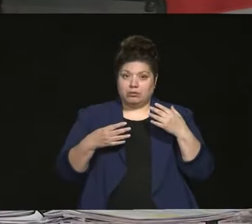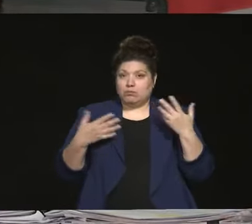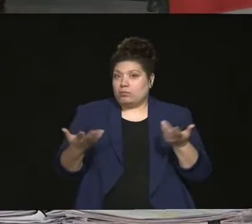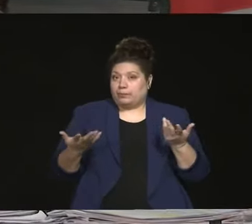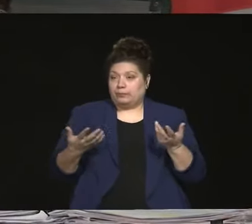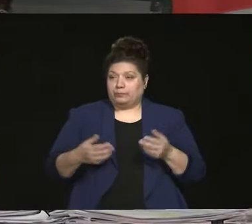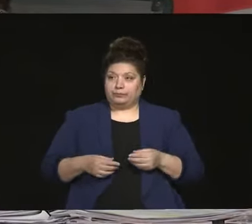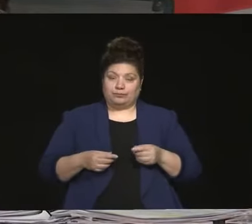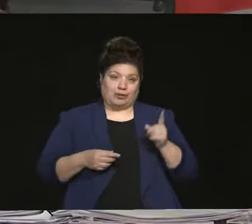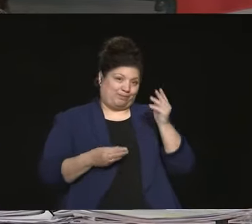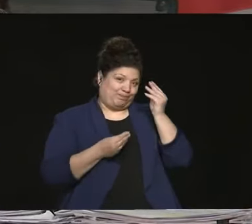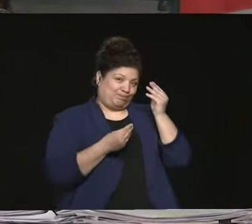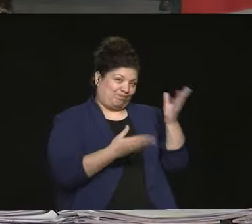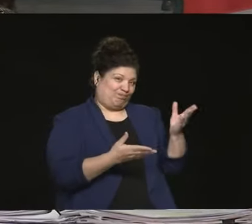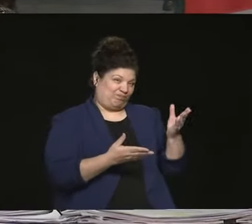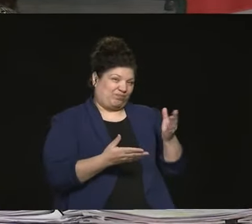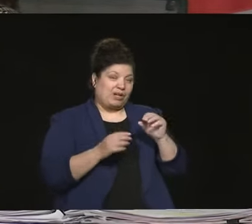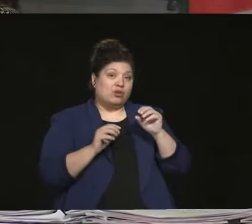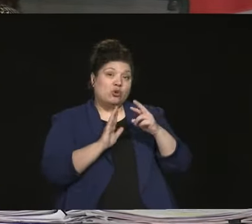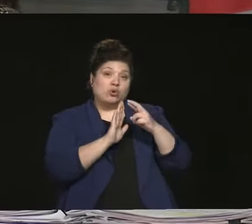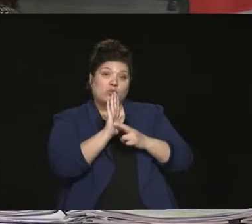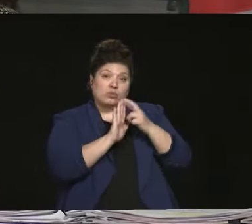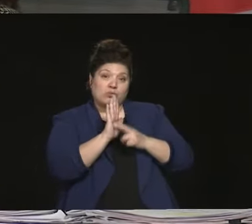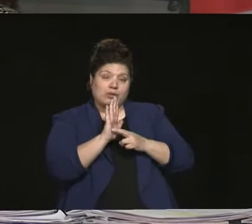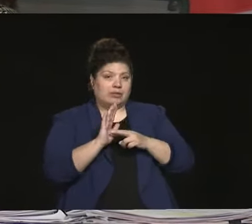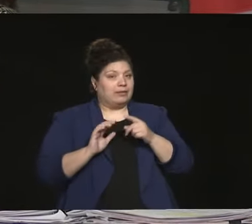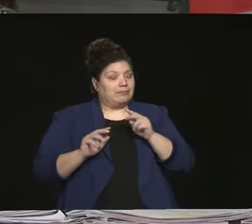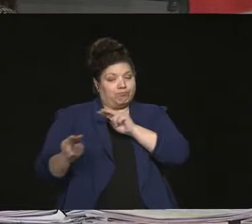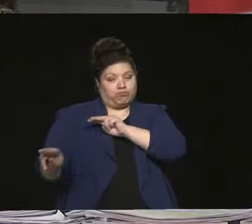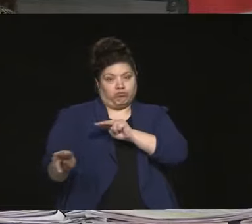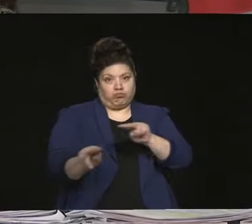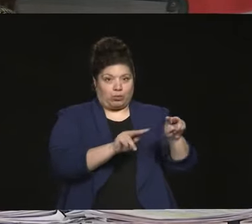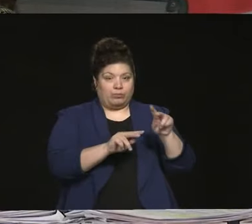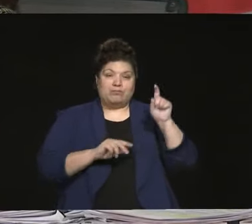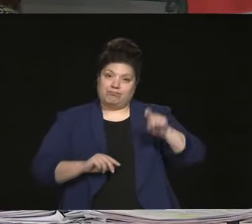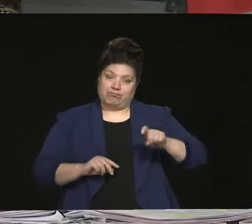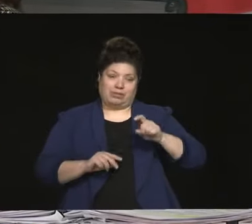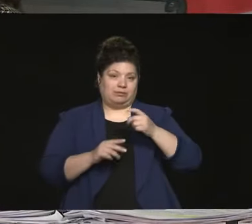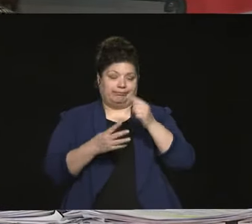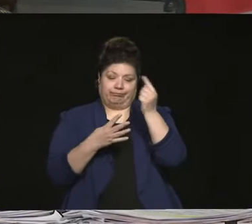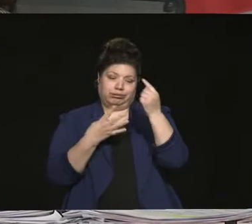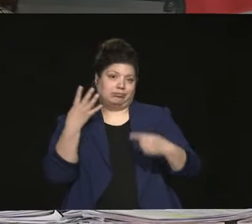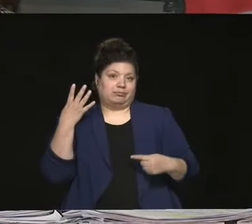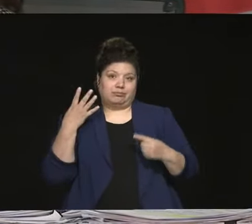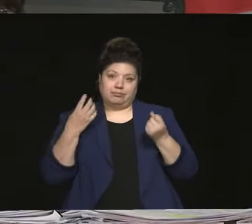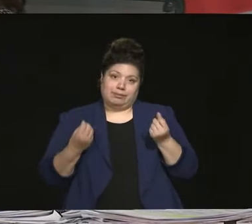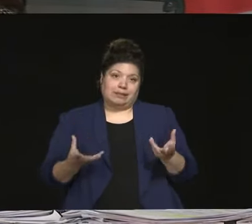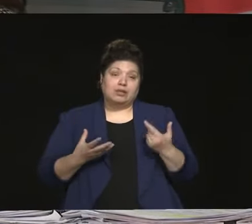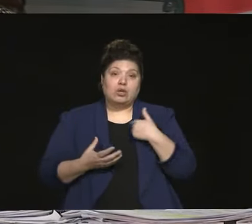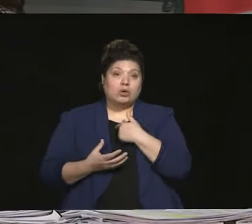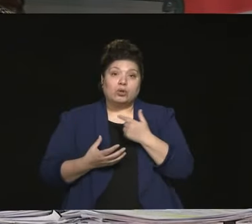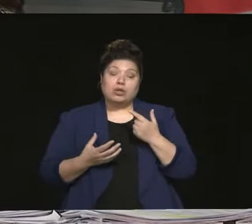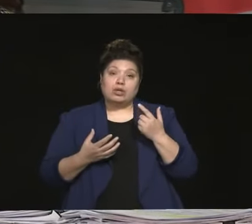watching for. As I said, we have to be very careful not to call the peak early. We'll not